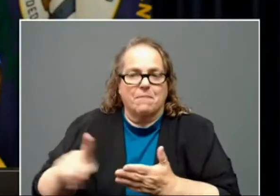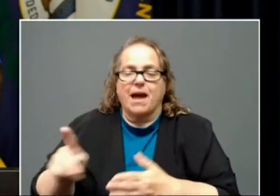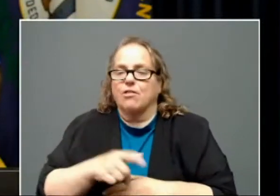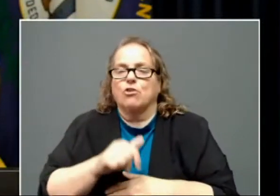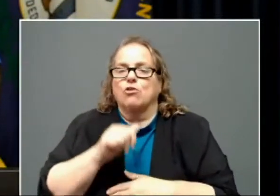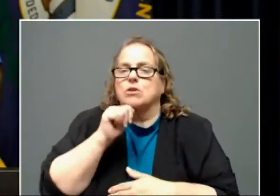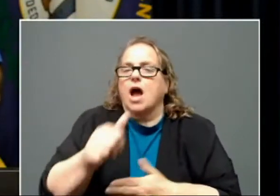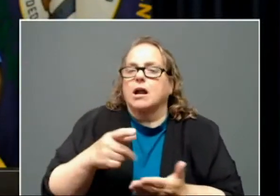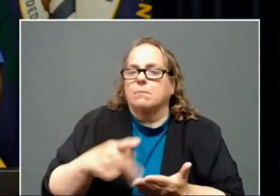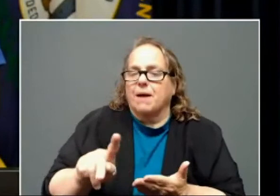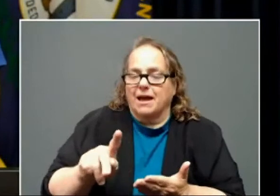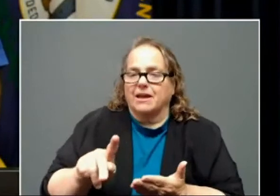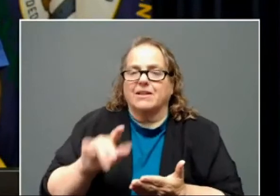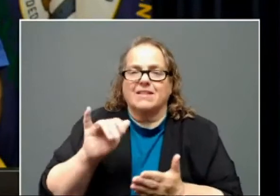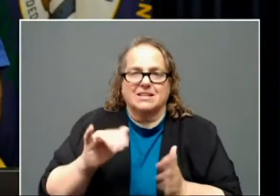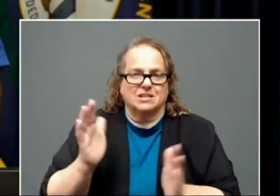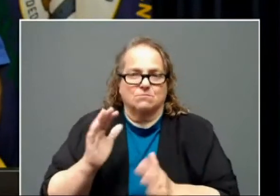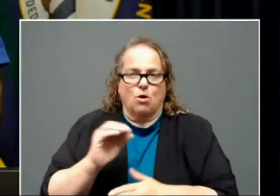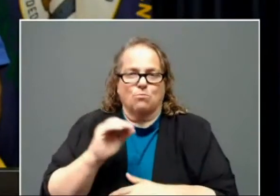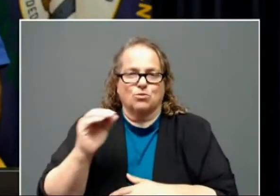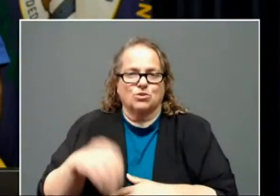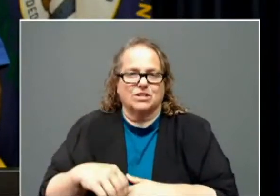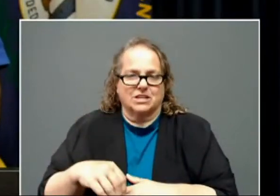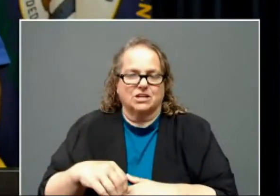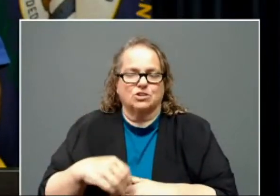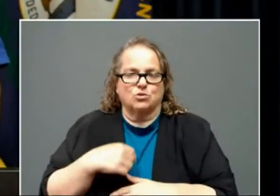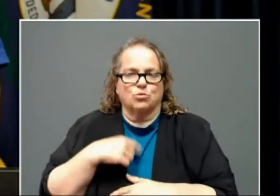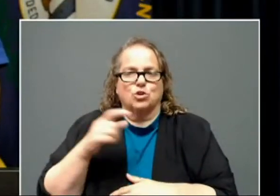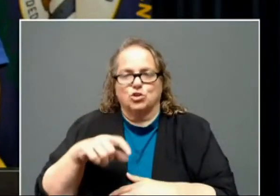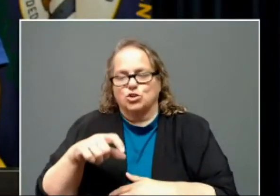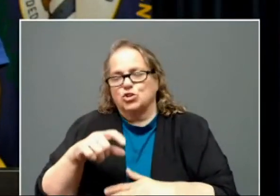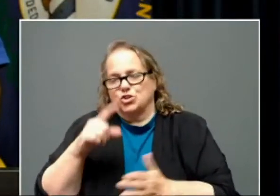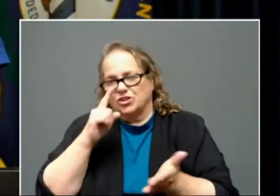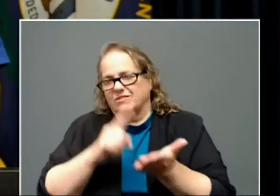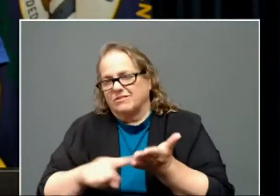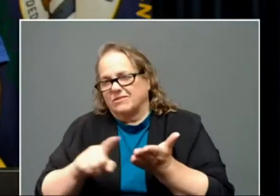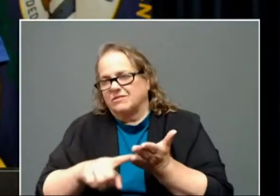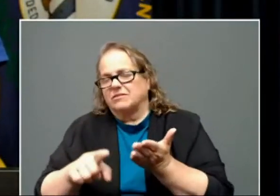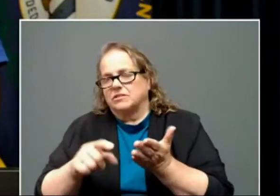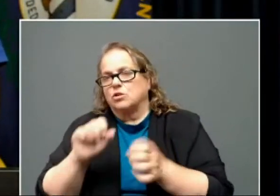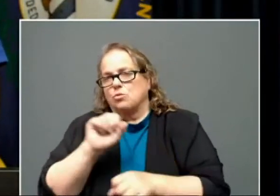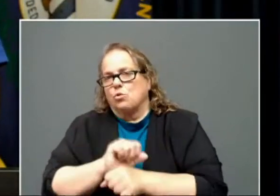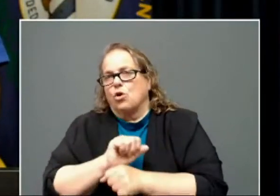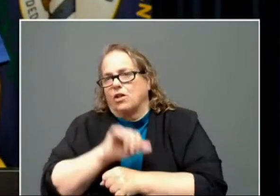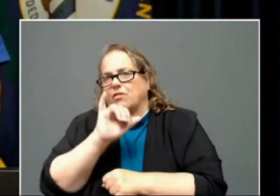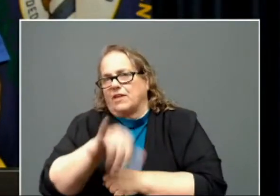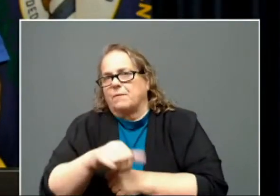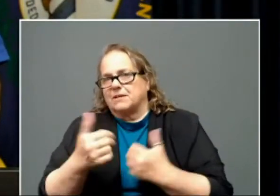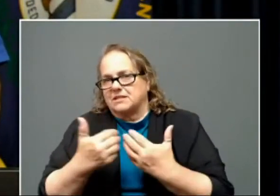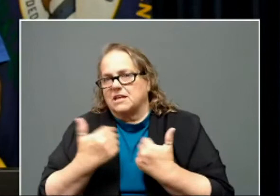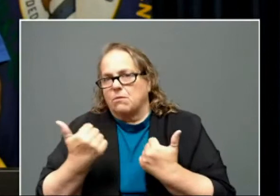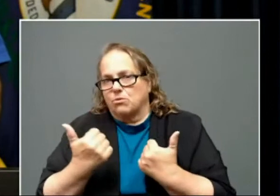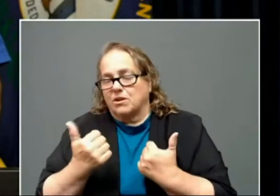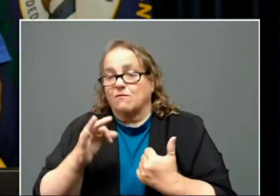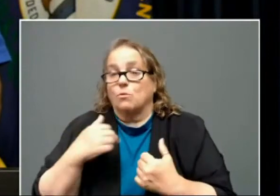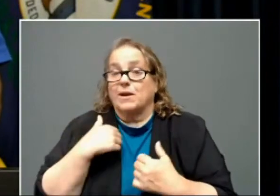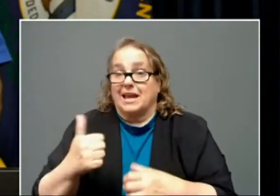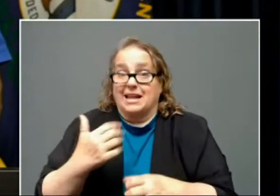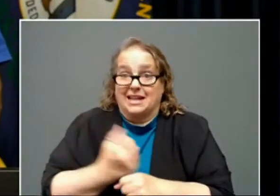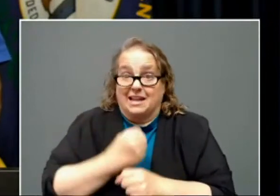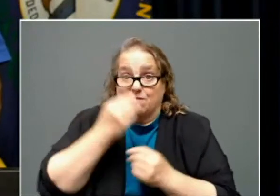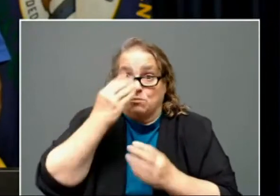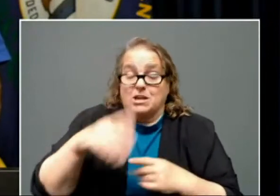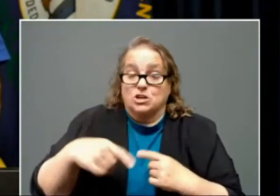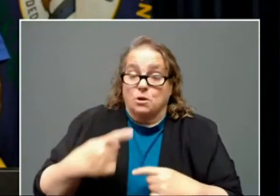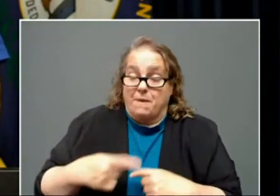we should be able to work out separately from those that are just struggling. If we can get them the information about the Eviction Relief Fund, I